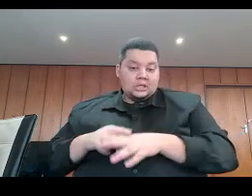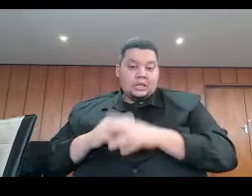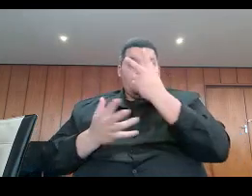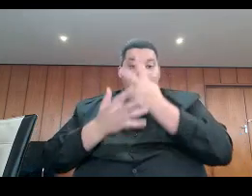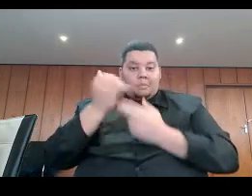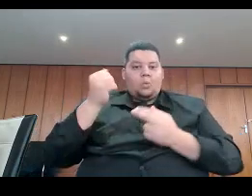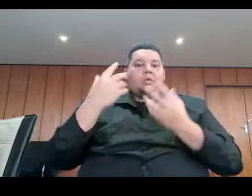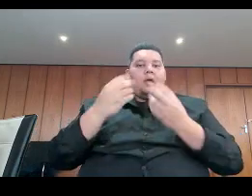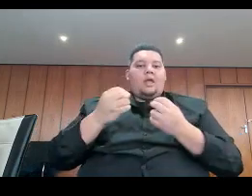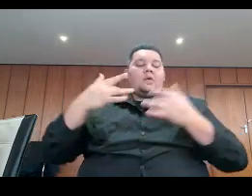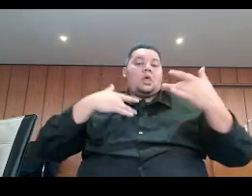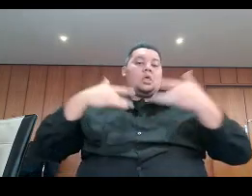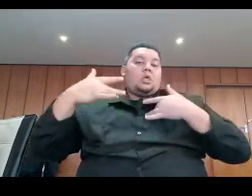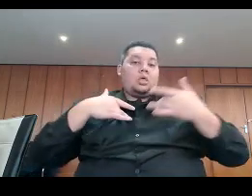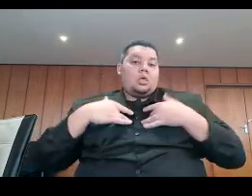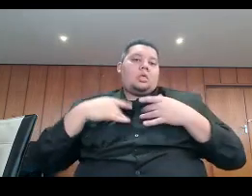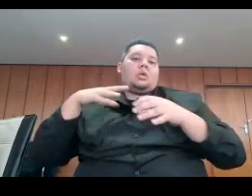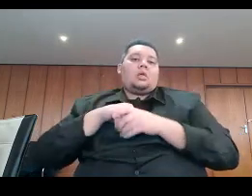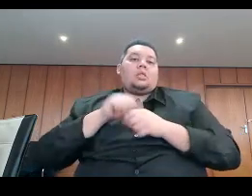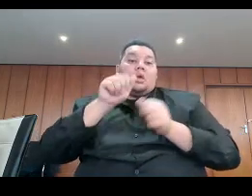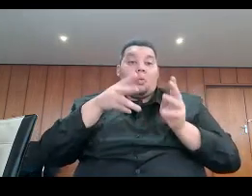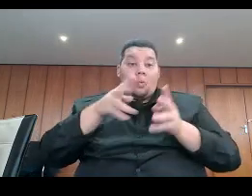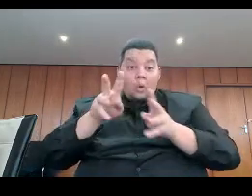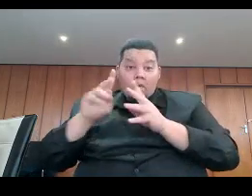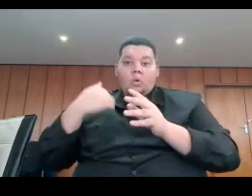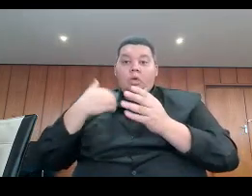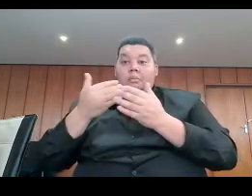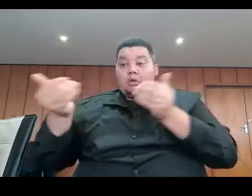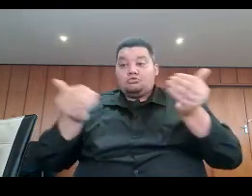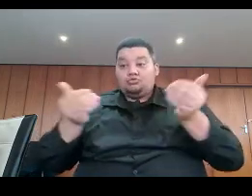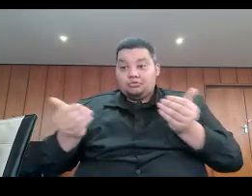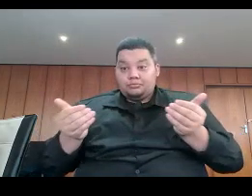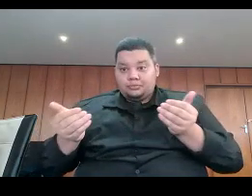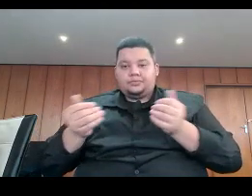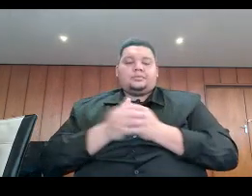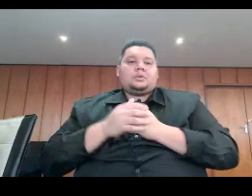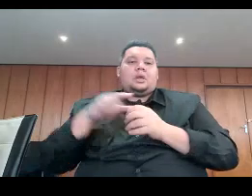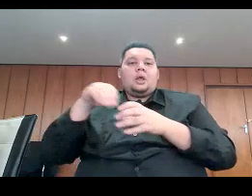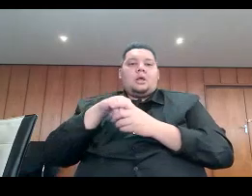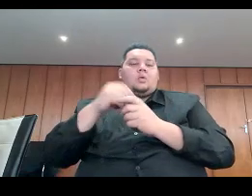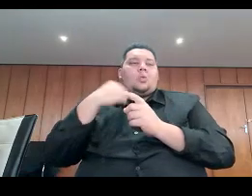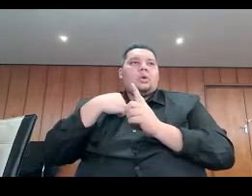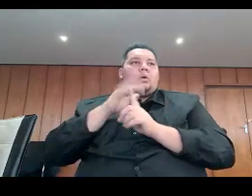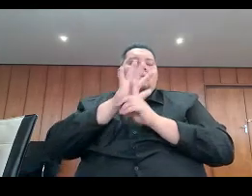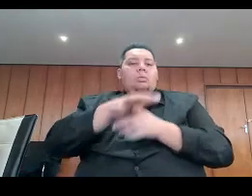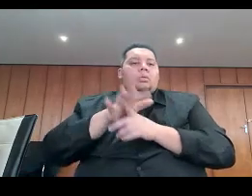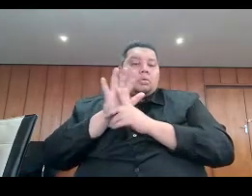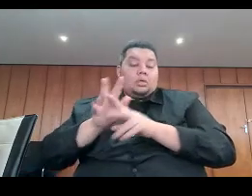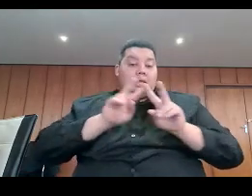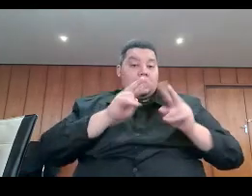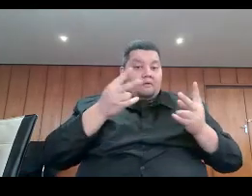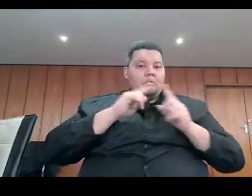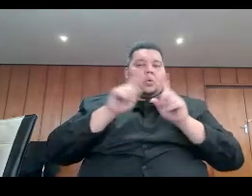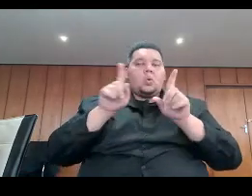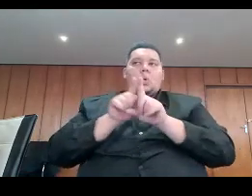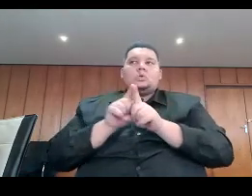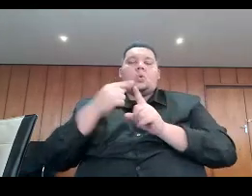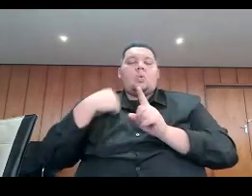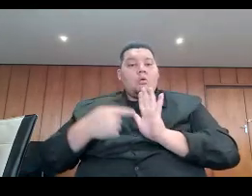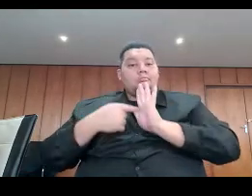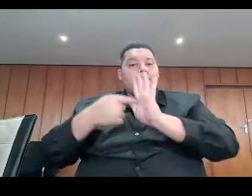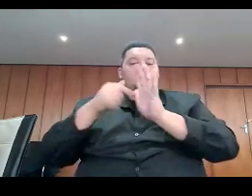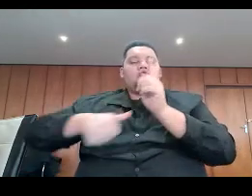the troubling parallels in their methods of measurement, in pathologizing difference, and upholding